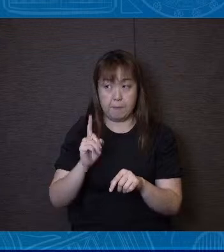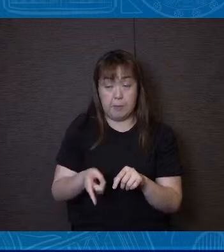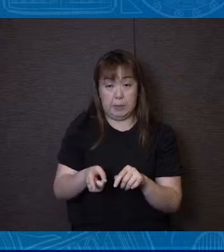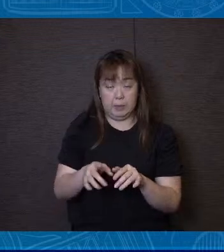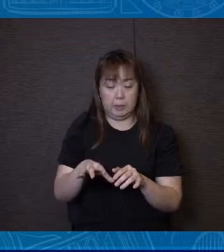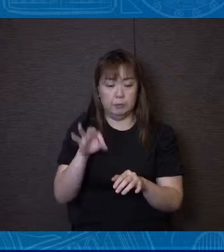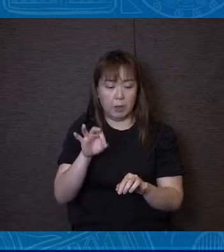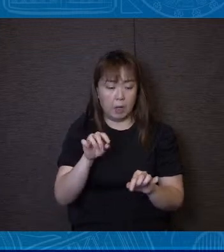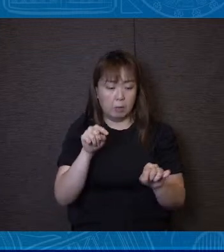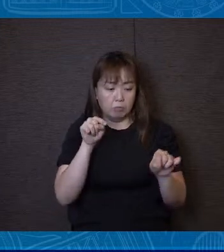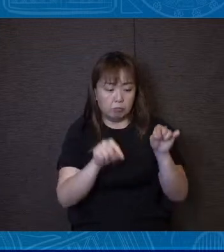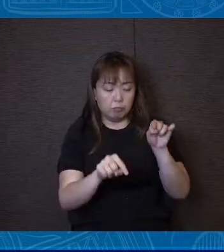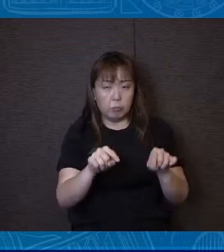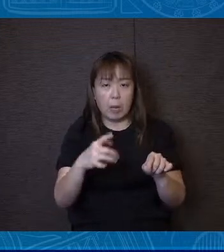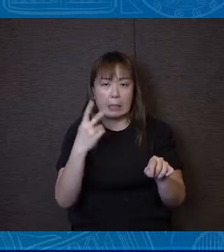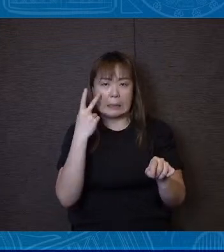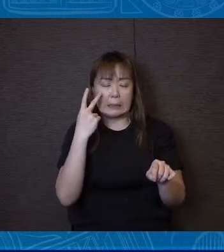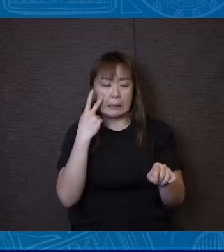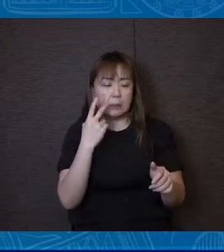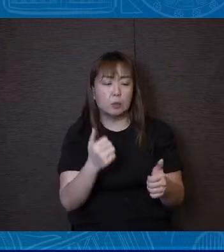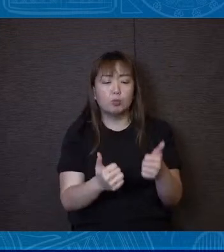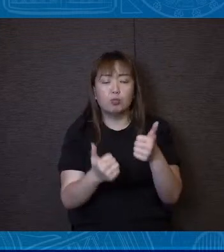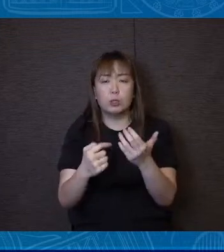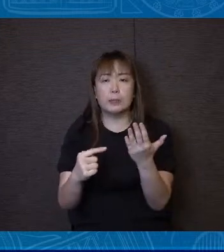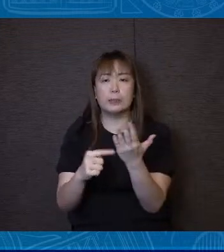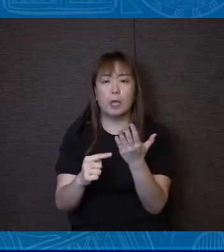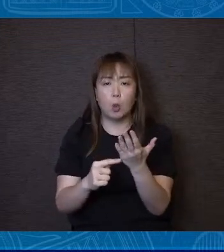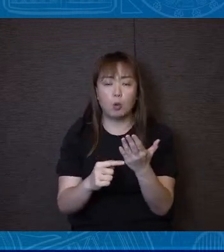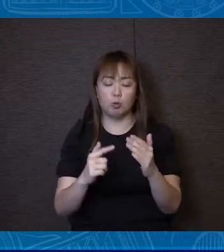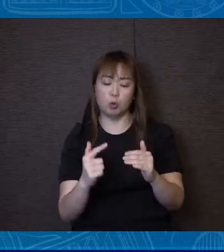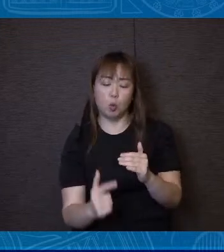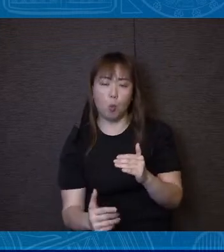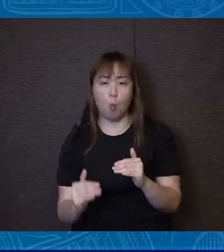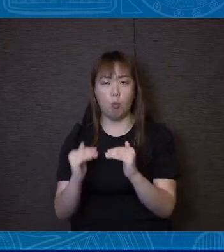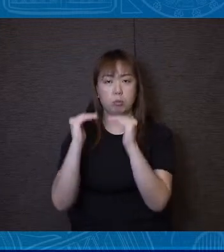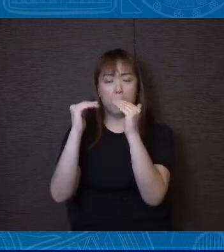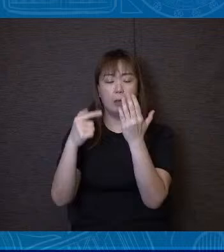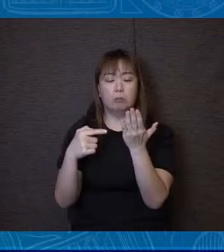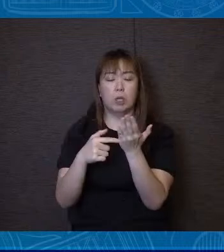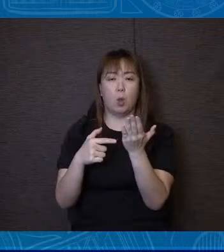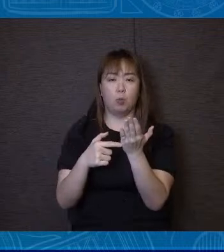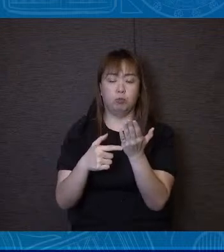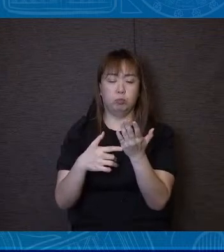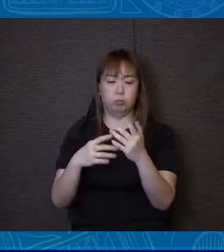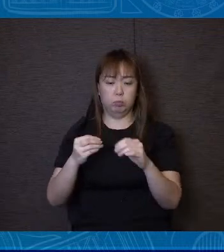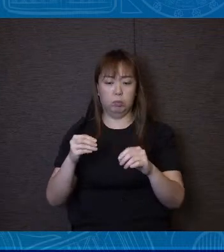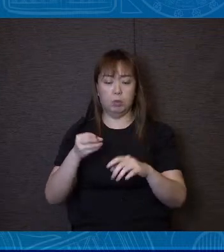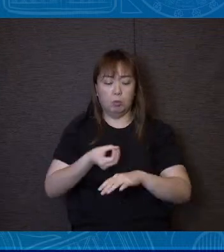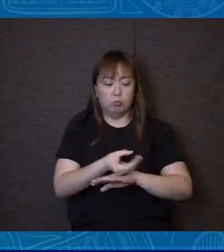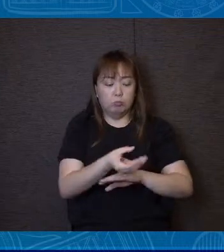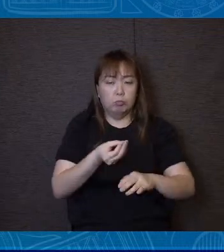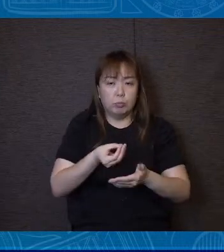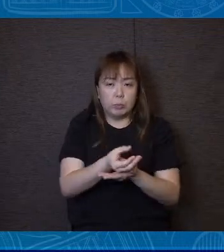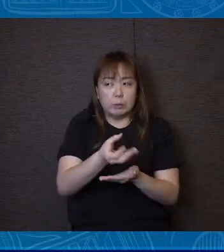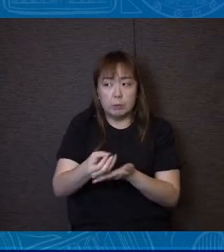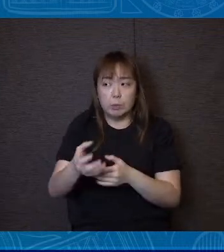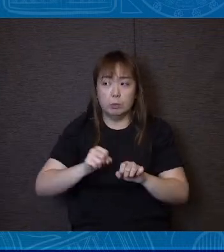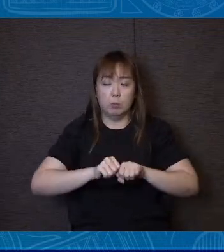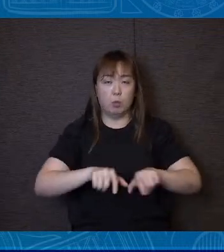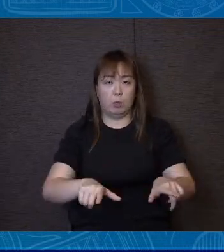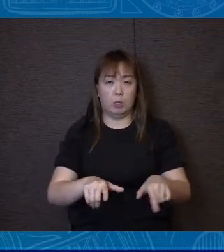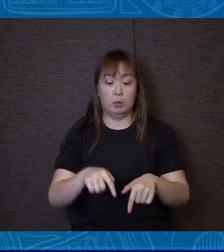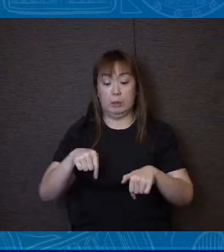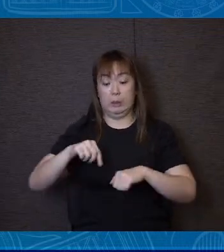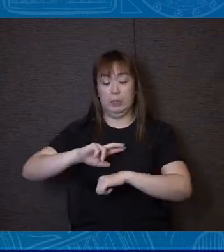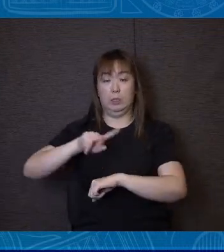single possible methodology and technology, or not even a technology itself, to deliver the messages. So here in the Philippines, we even